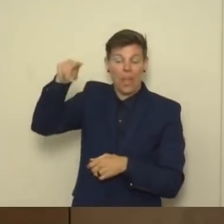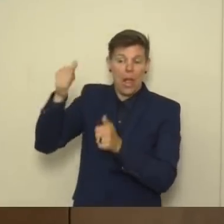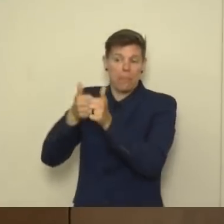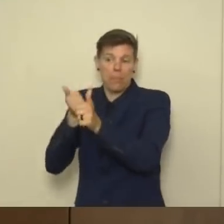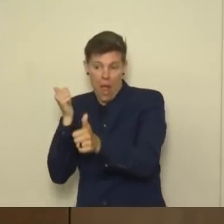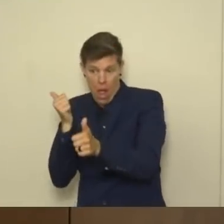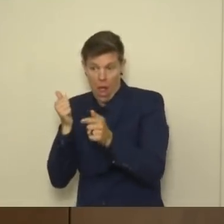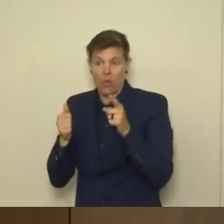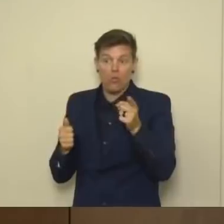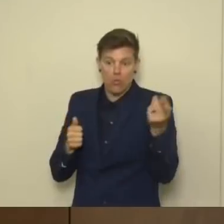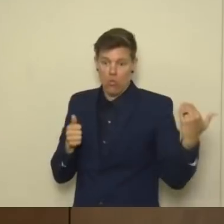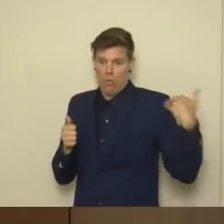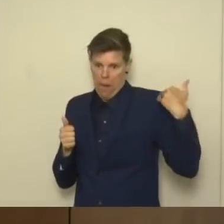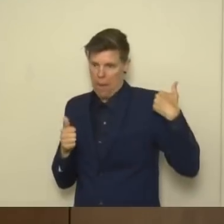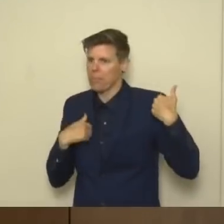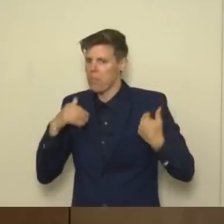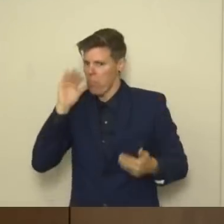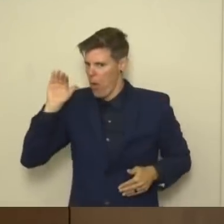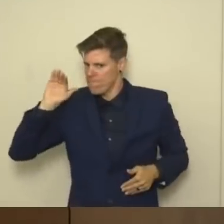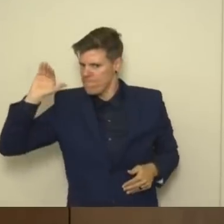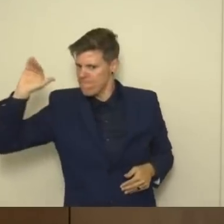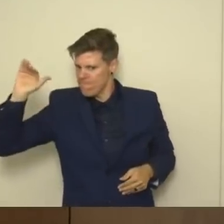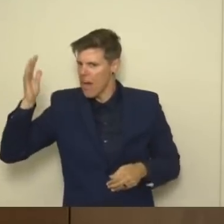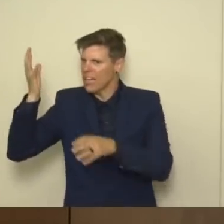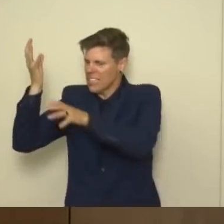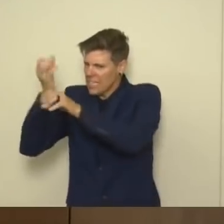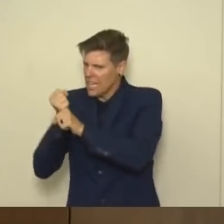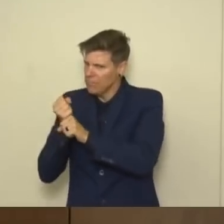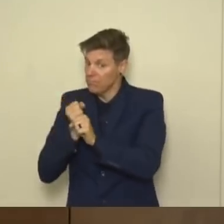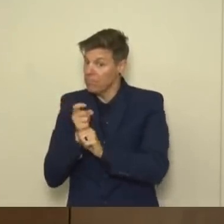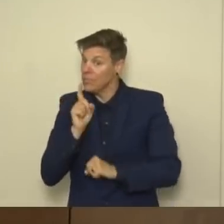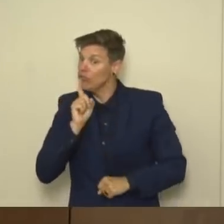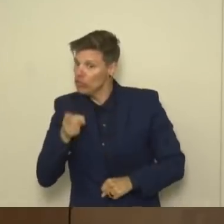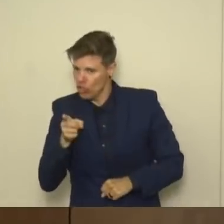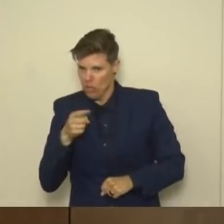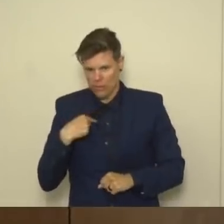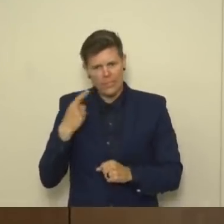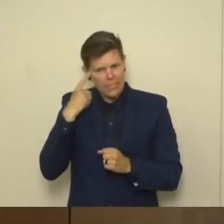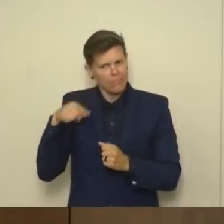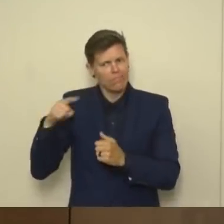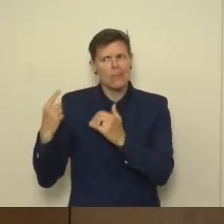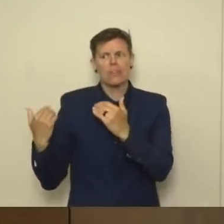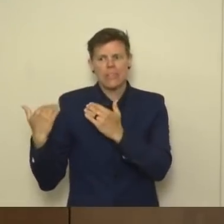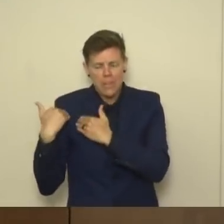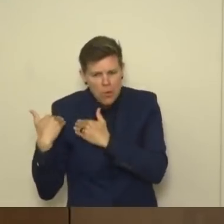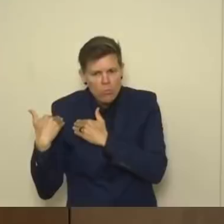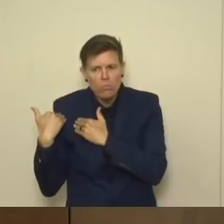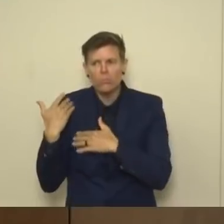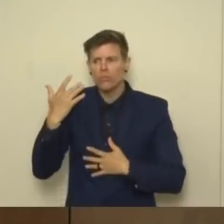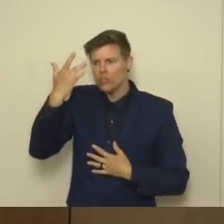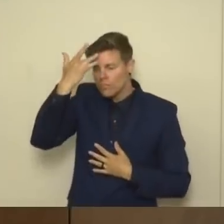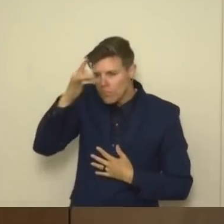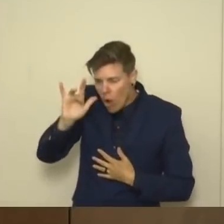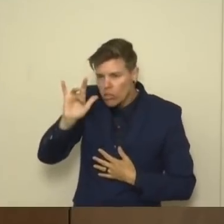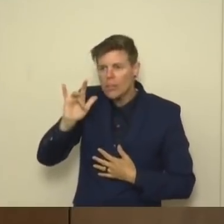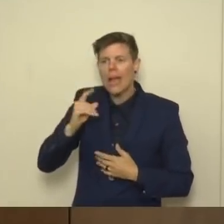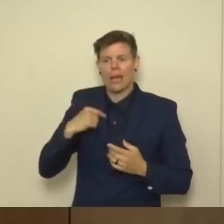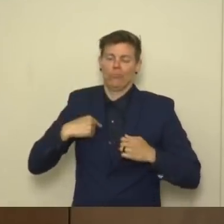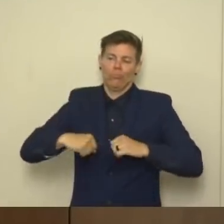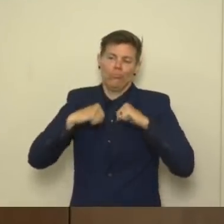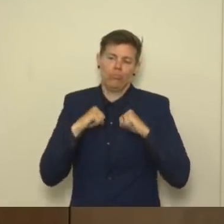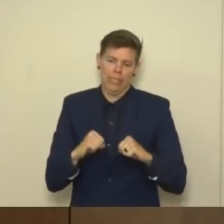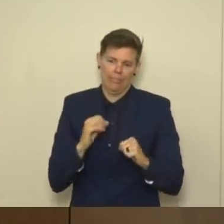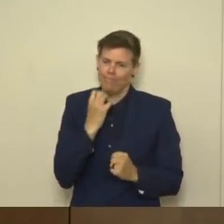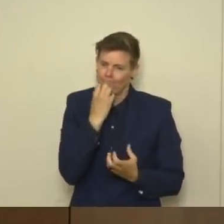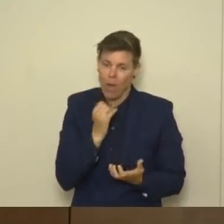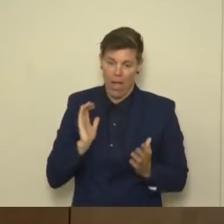ability to do that. We think it's responsible, smart, and an effective way to both protect our population, our workers, and do the